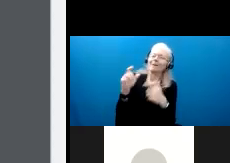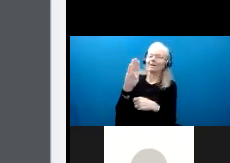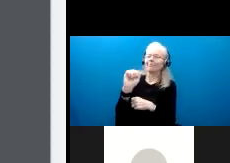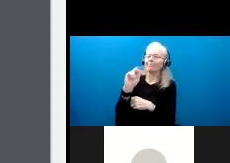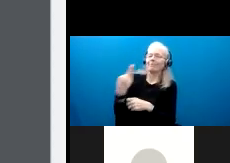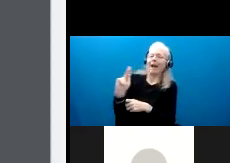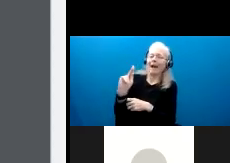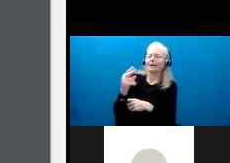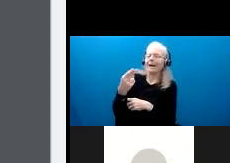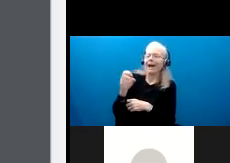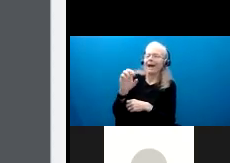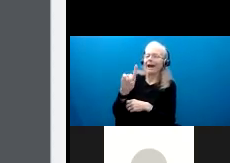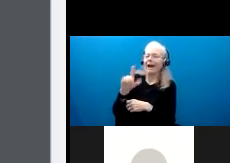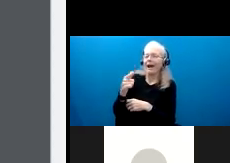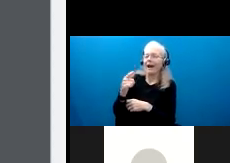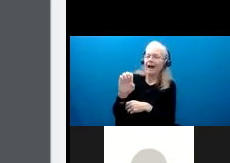Okay. Thank you, Nancy.